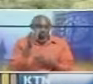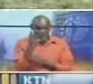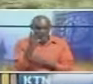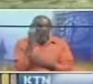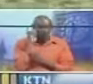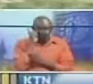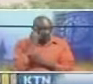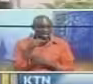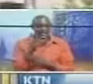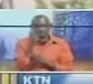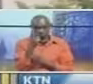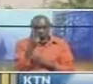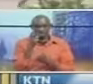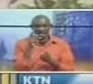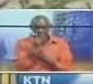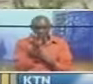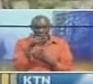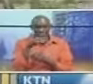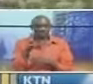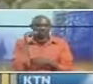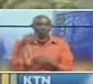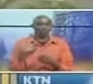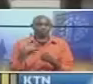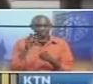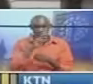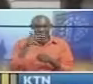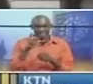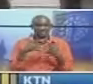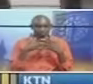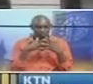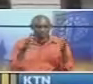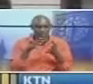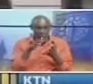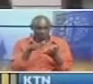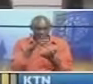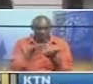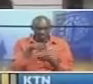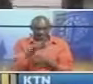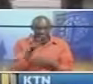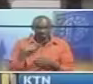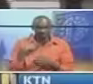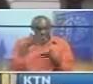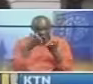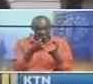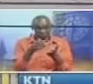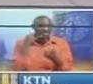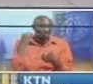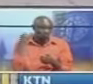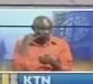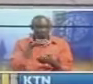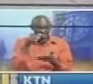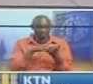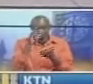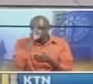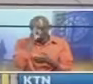two cameras suspected to have been looted from the Westgate Mall. The two were held for the better part of the day at the Nakuru Central